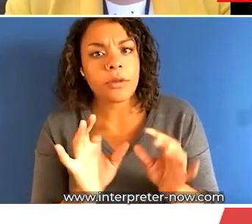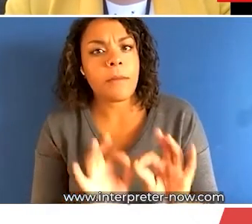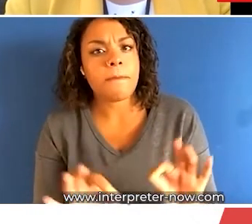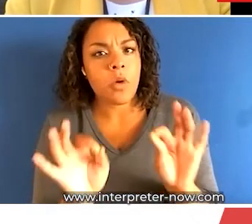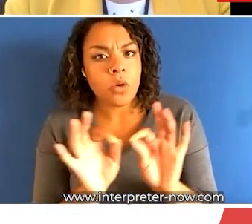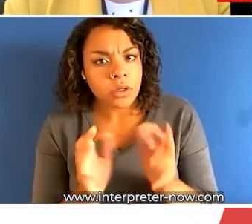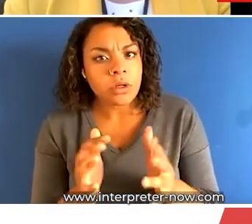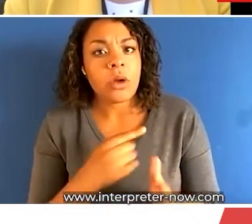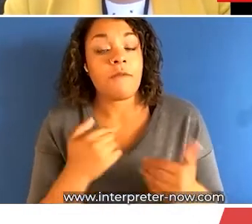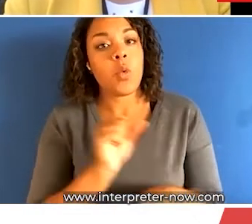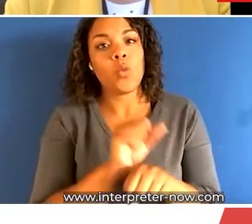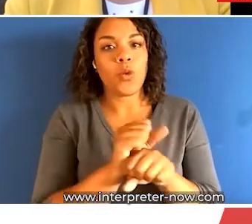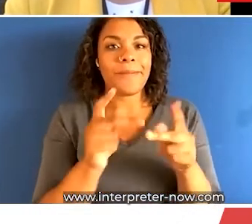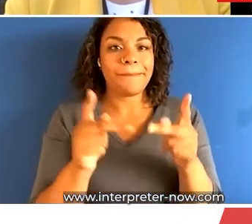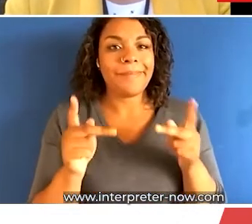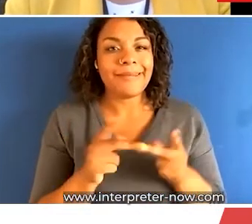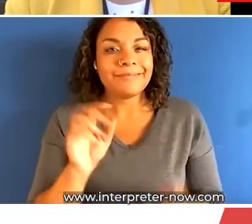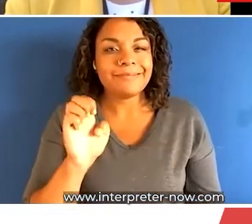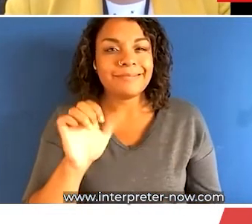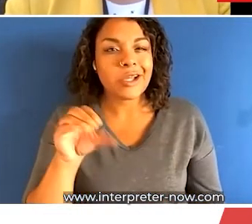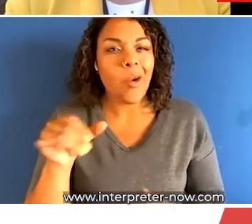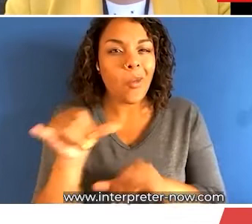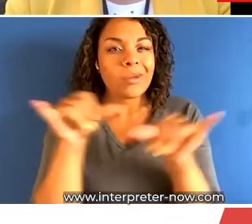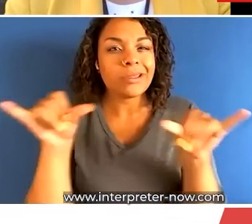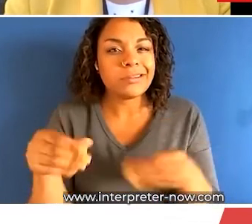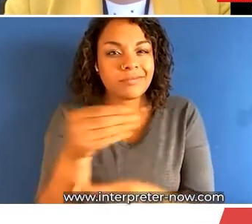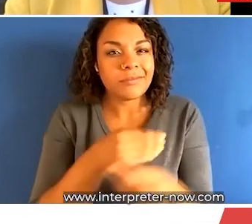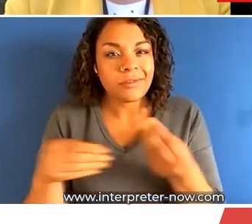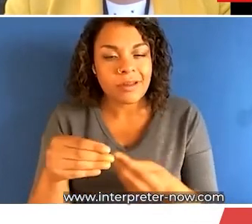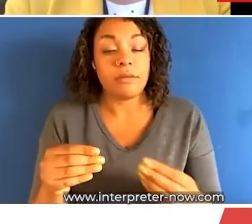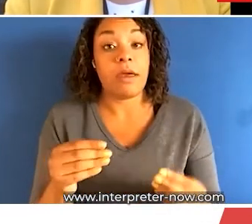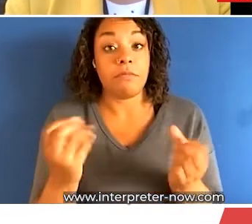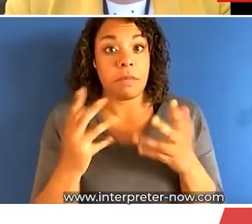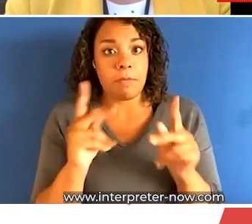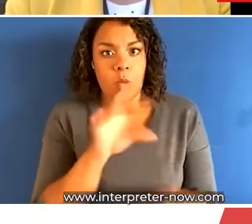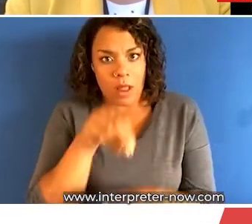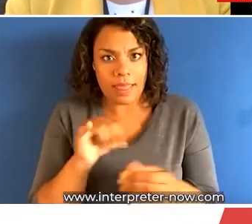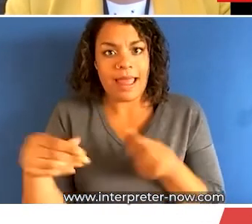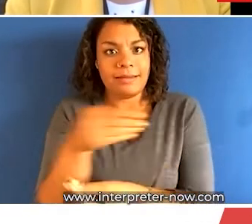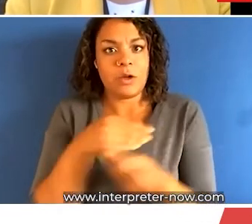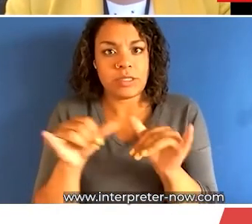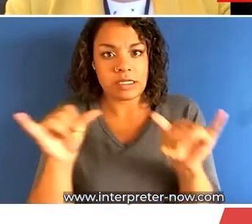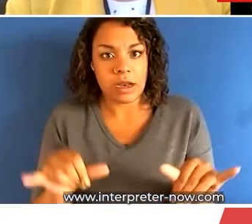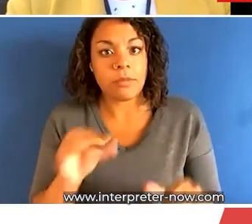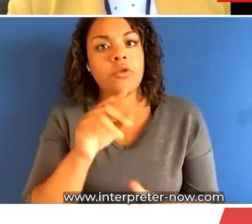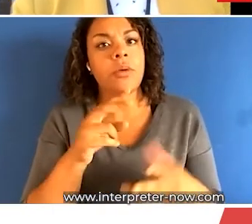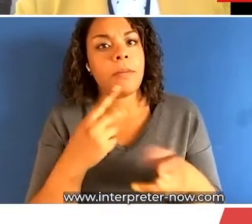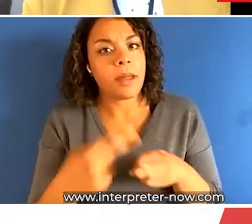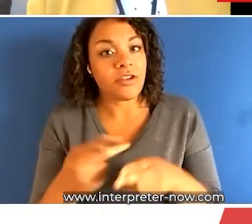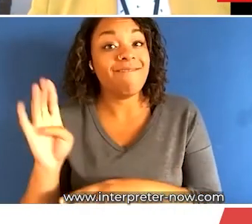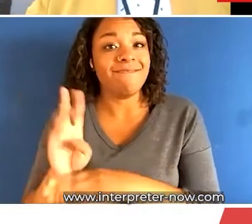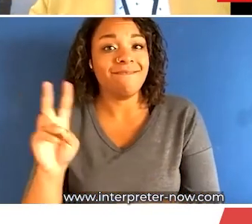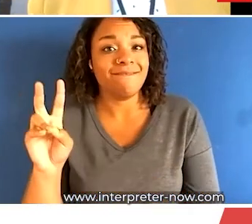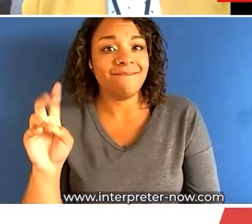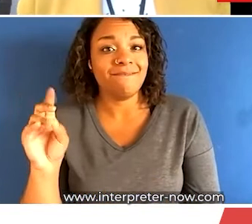these workplace ecosystems, and there are many people within that ecosystem. And you mentioned vendors. And I think that is a really